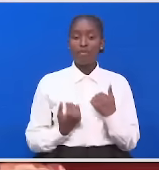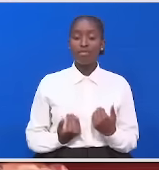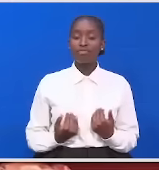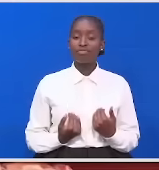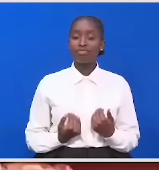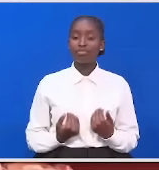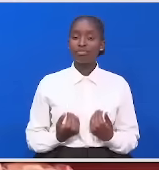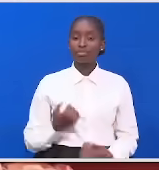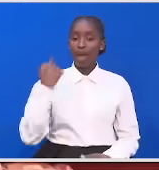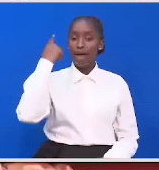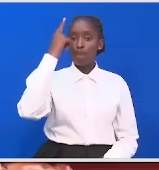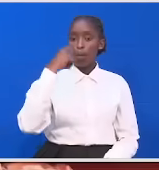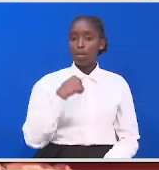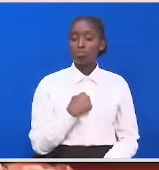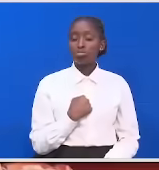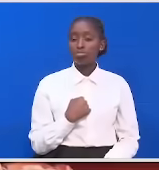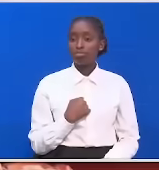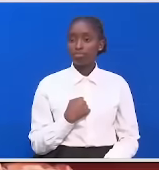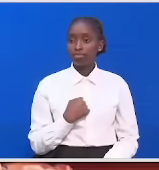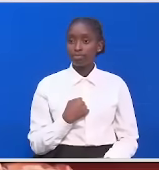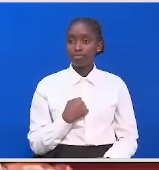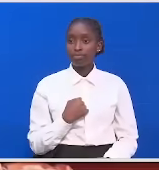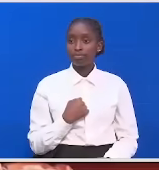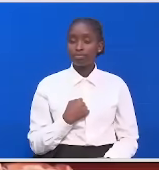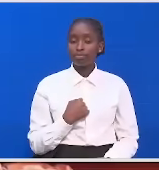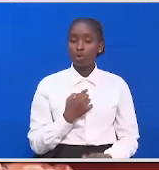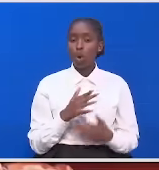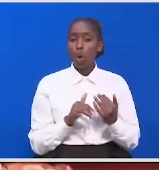to me, the critic or the criticism,